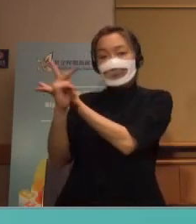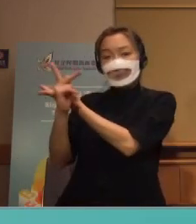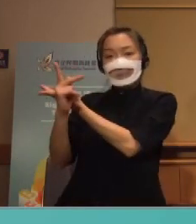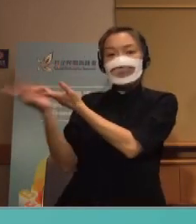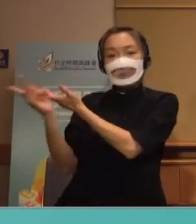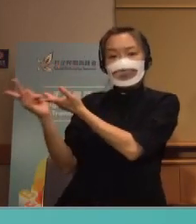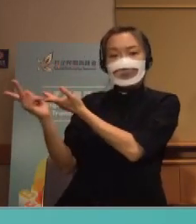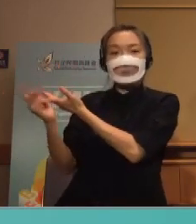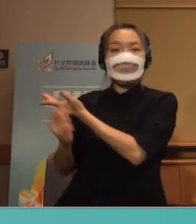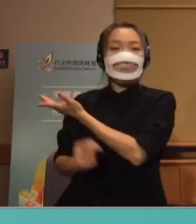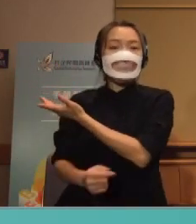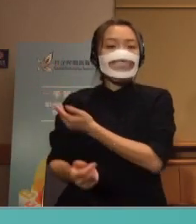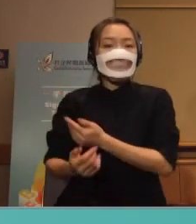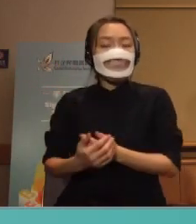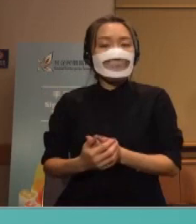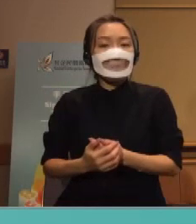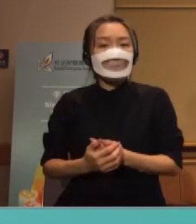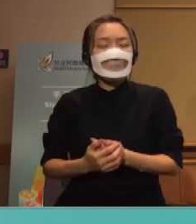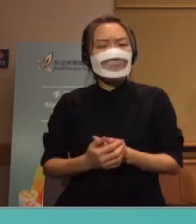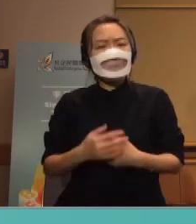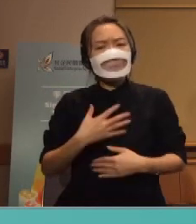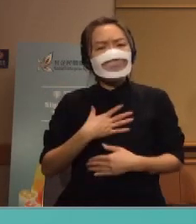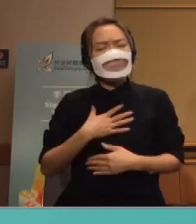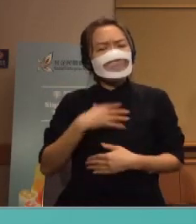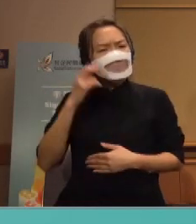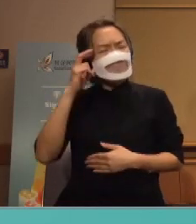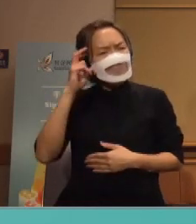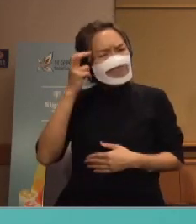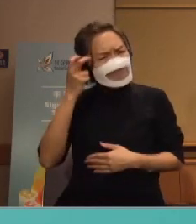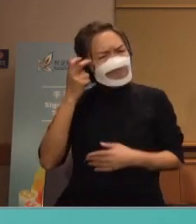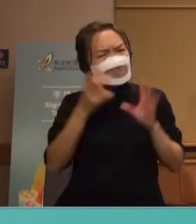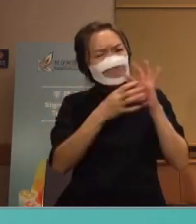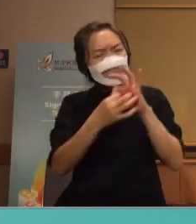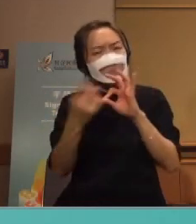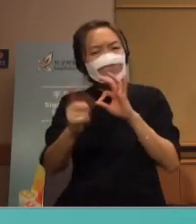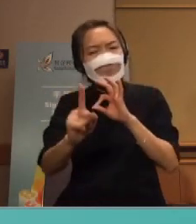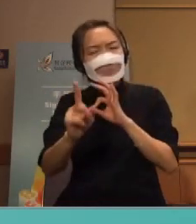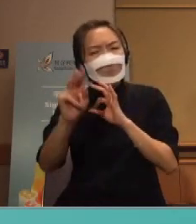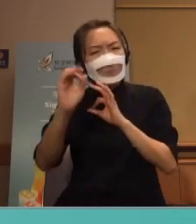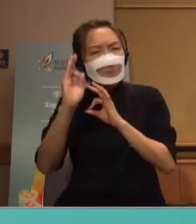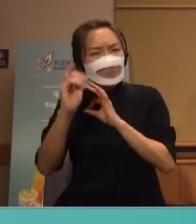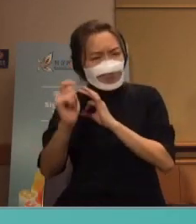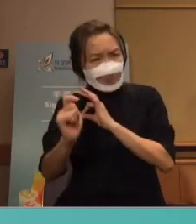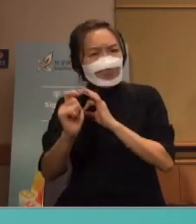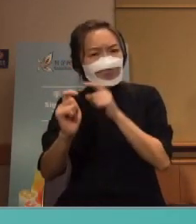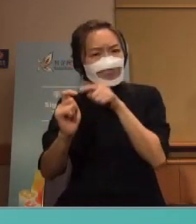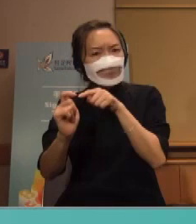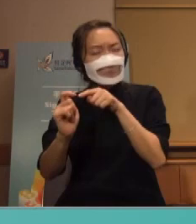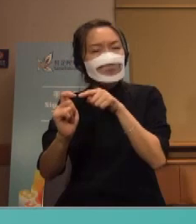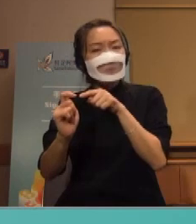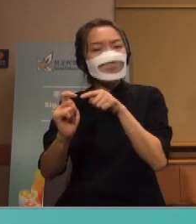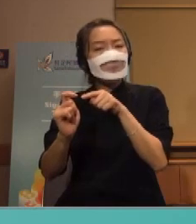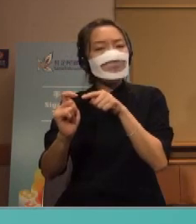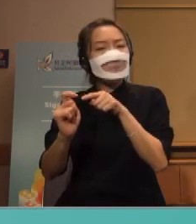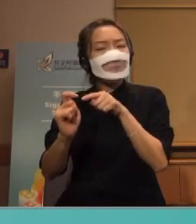I'm just actually wondering that is NFT not on the country damaging inclusiveness?